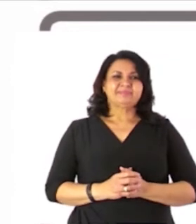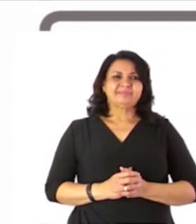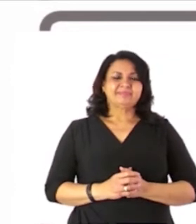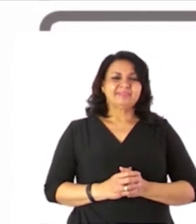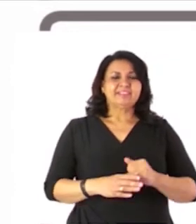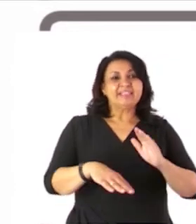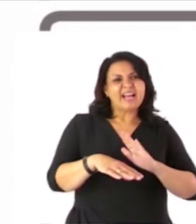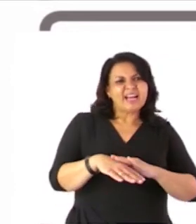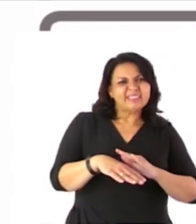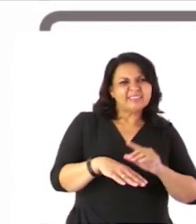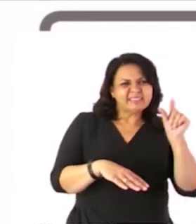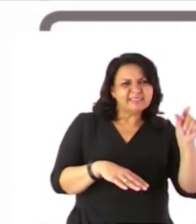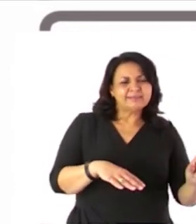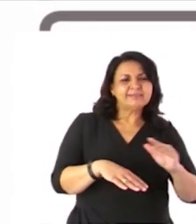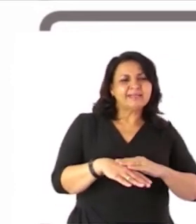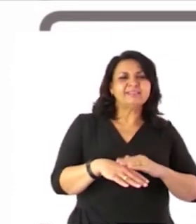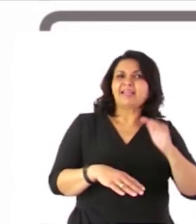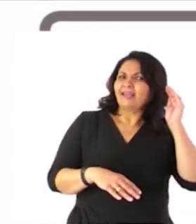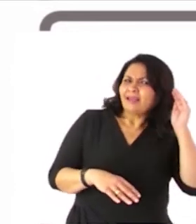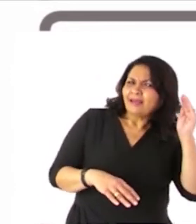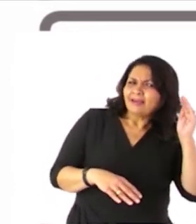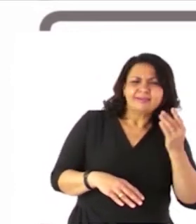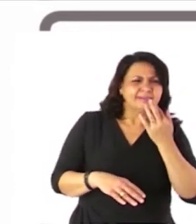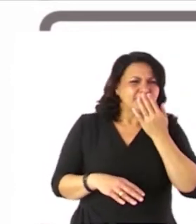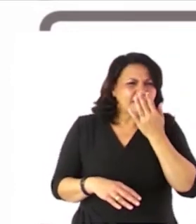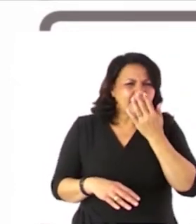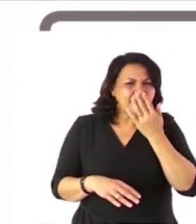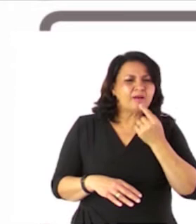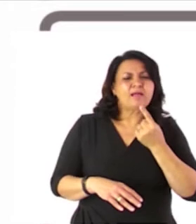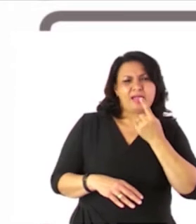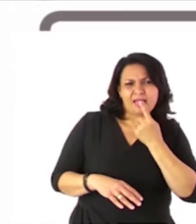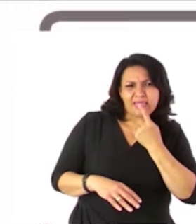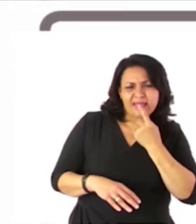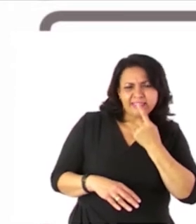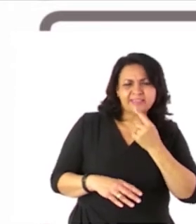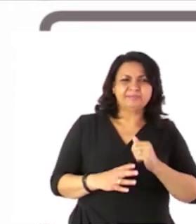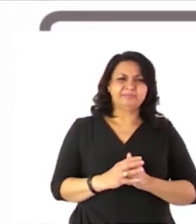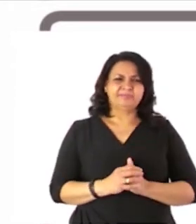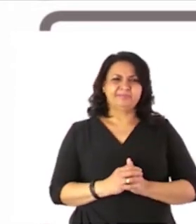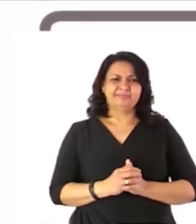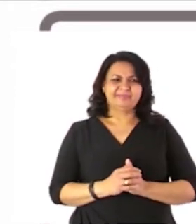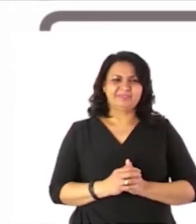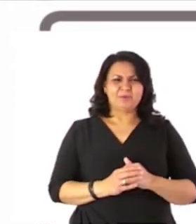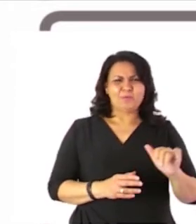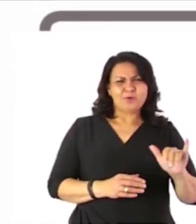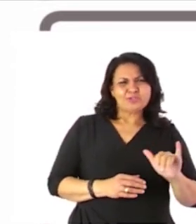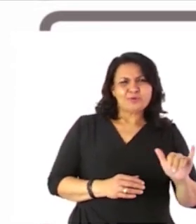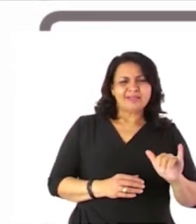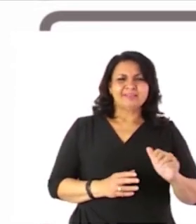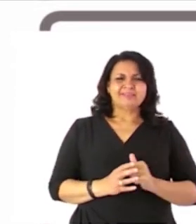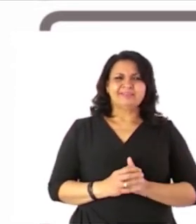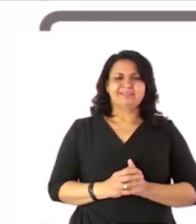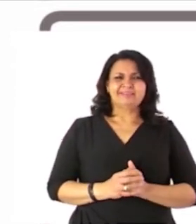sense of touch, sense of hearing, sense of smell, or sense of taste? Oh